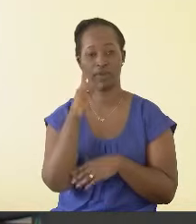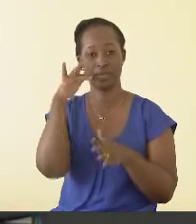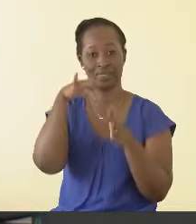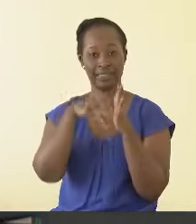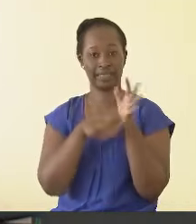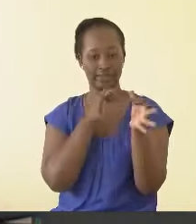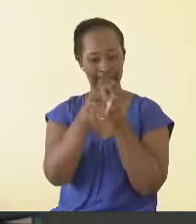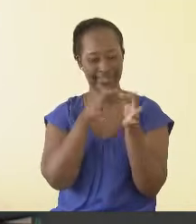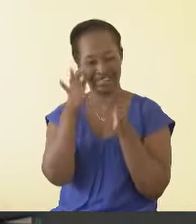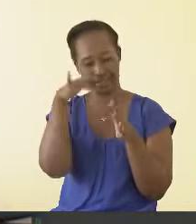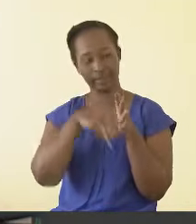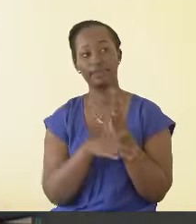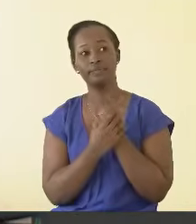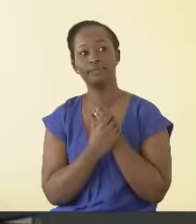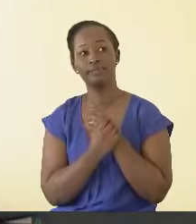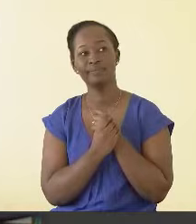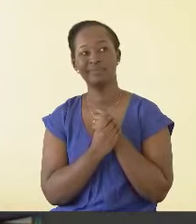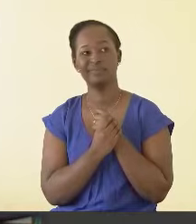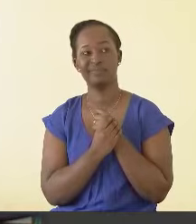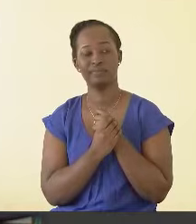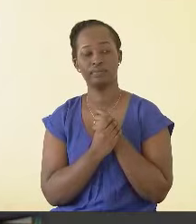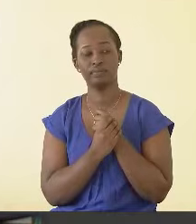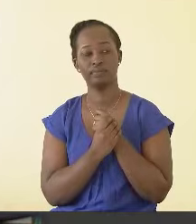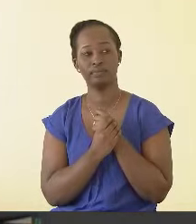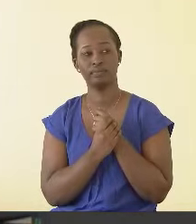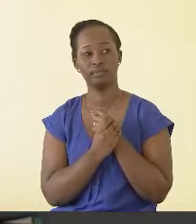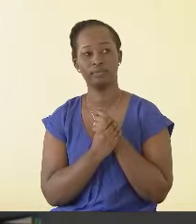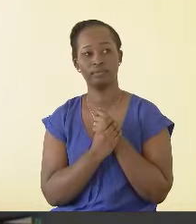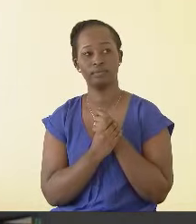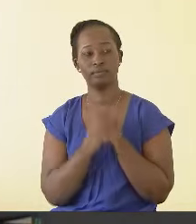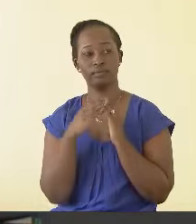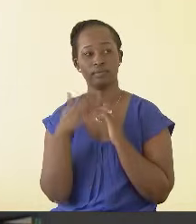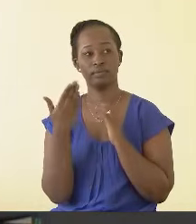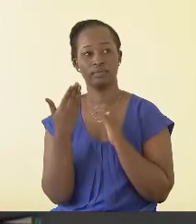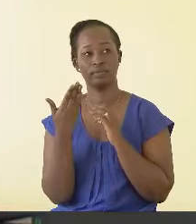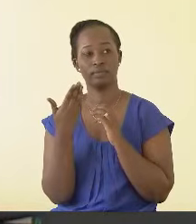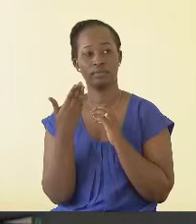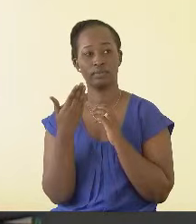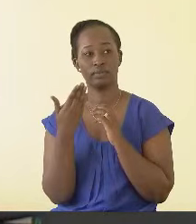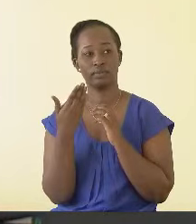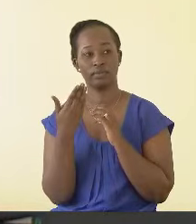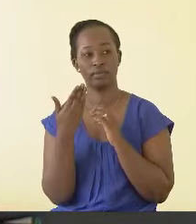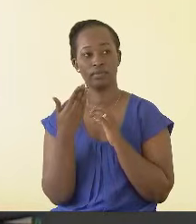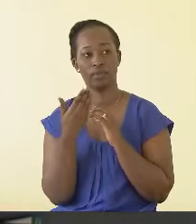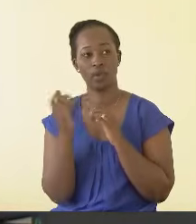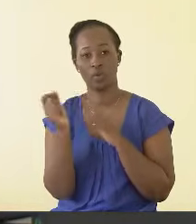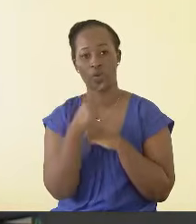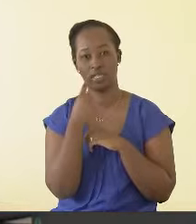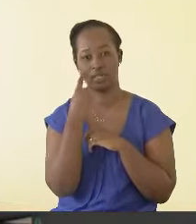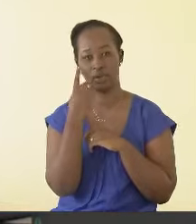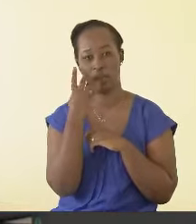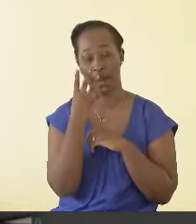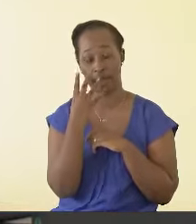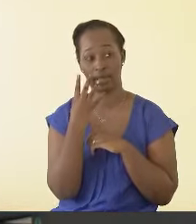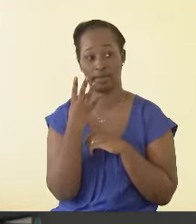details. This column is for details. This column is for April, which is